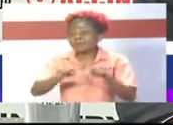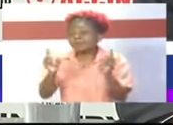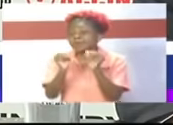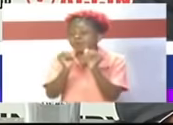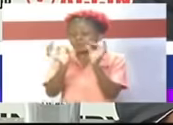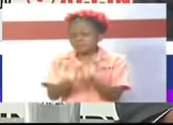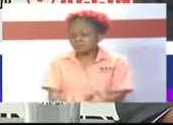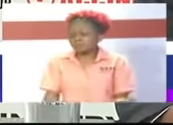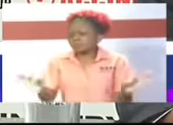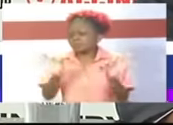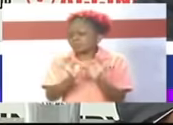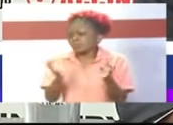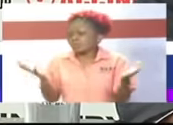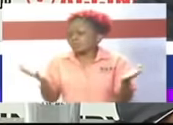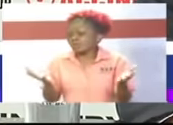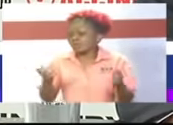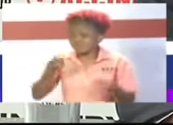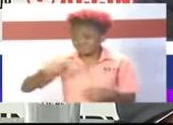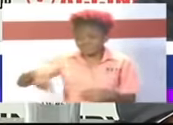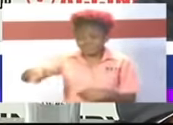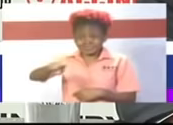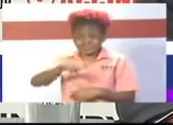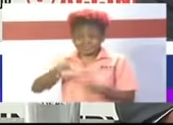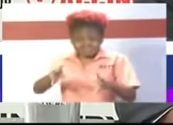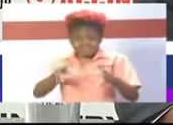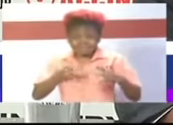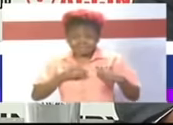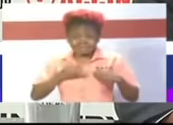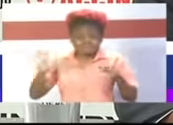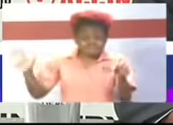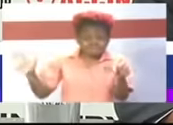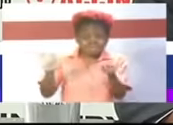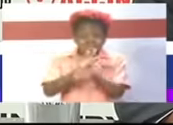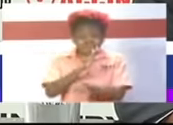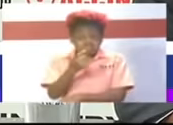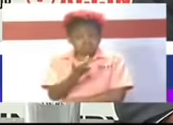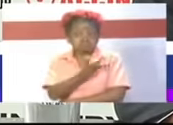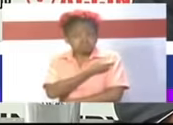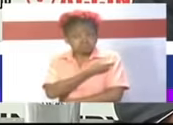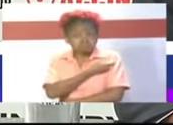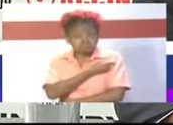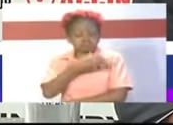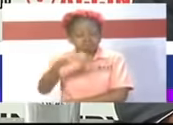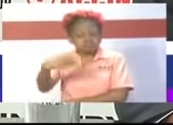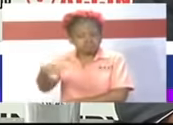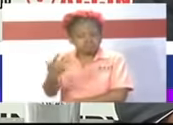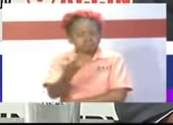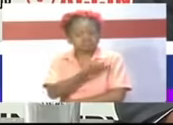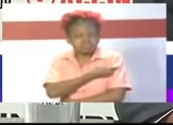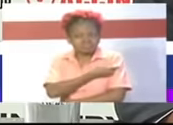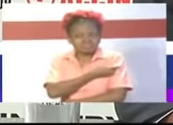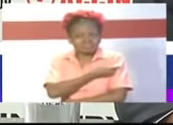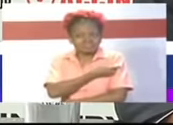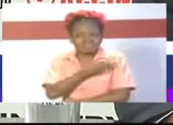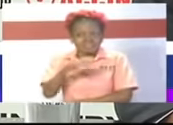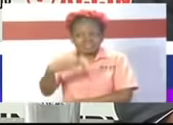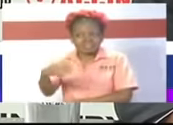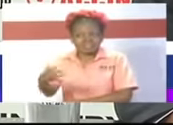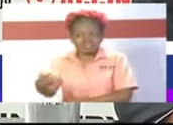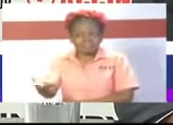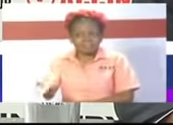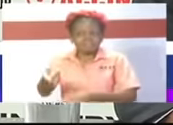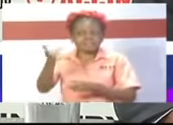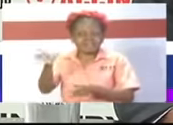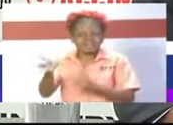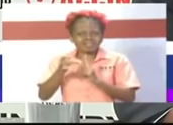did have a full vaccination regimen on board and then proceeded to succumb to the COVID-19 virus, one